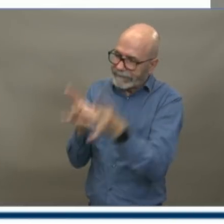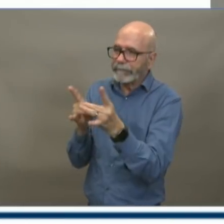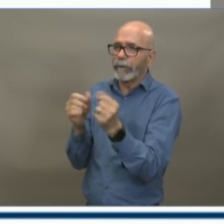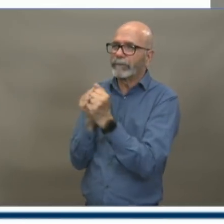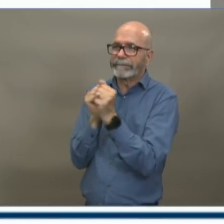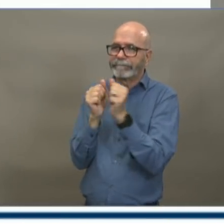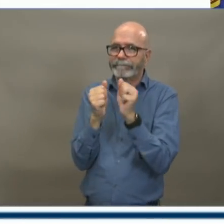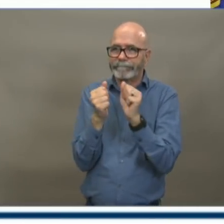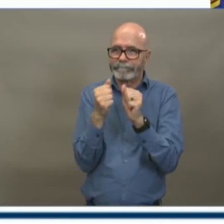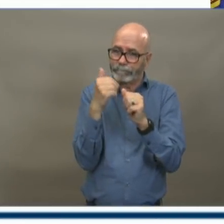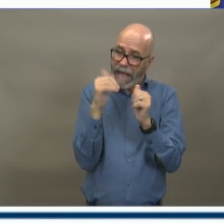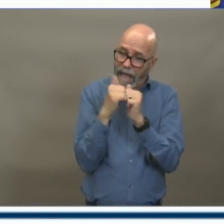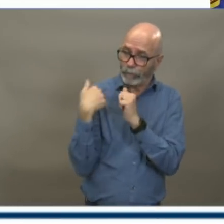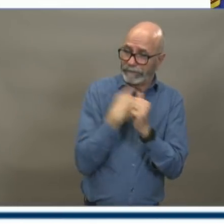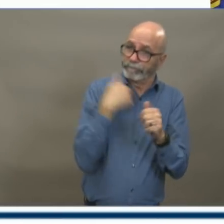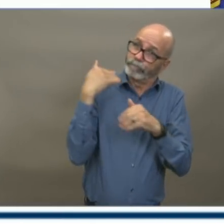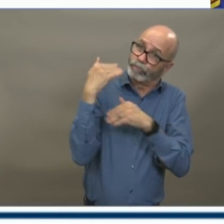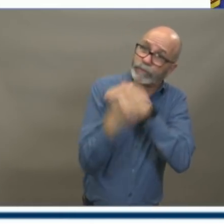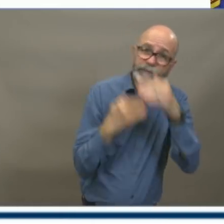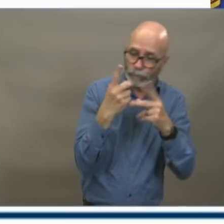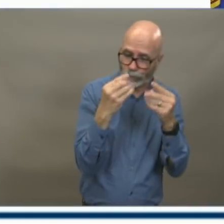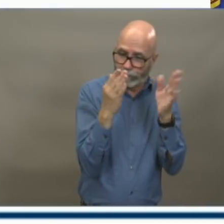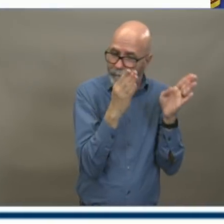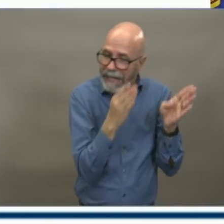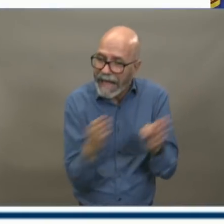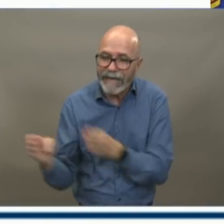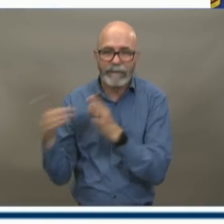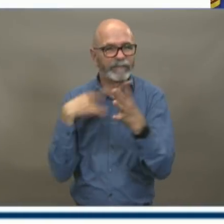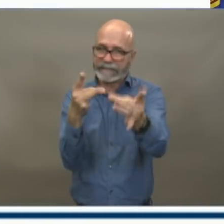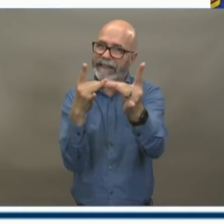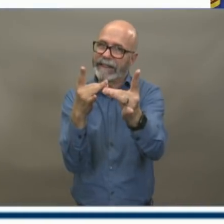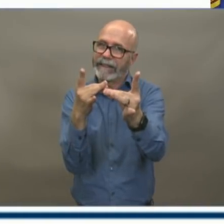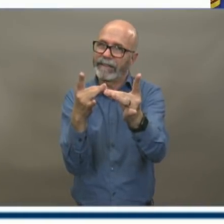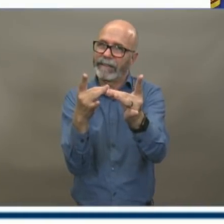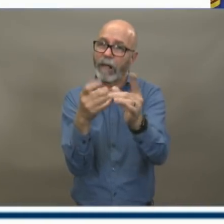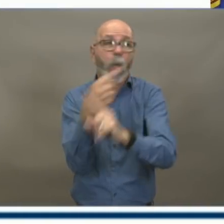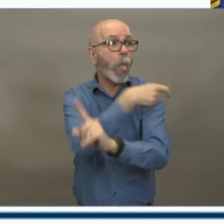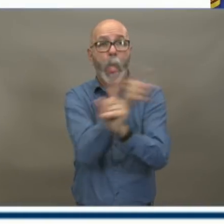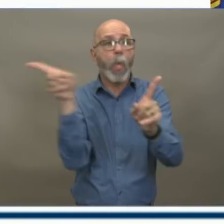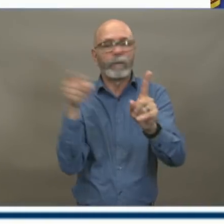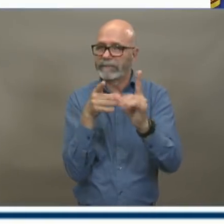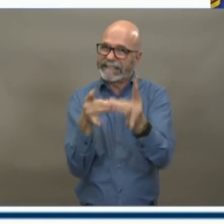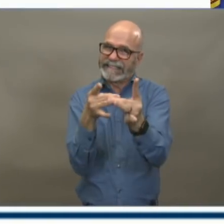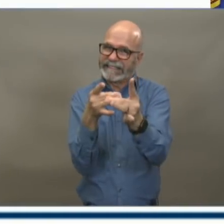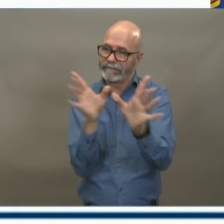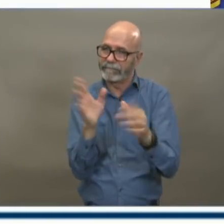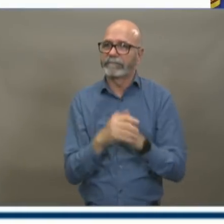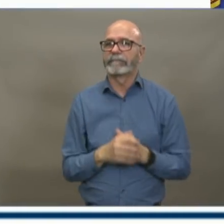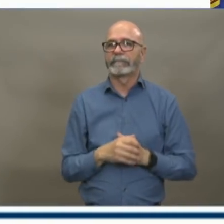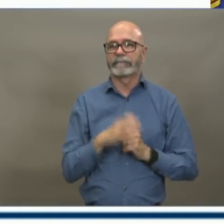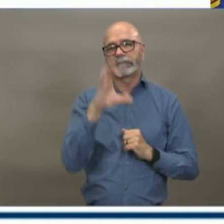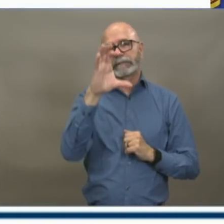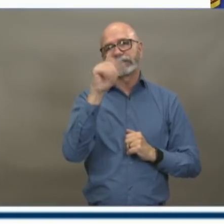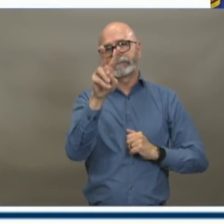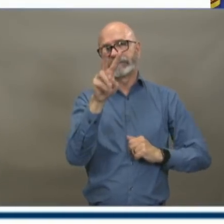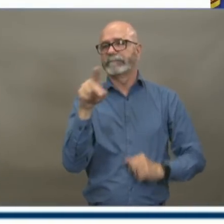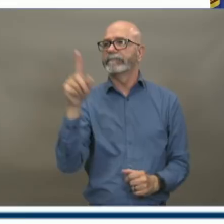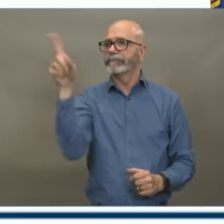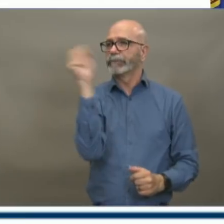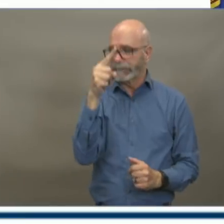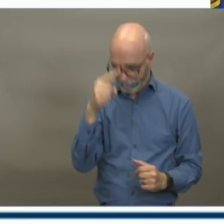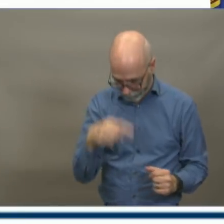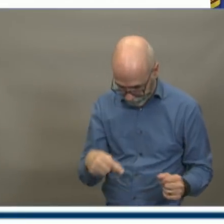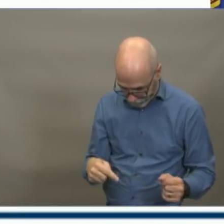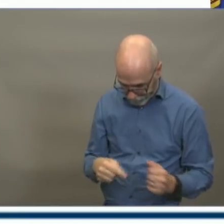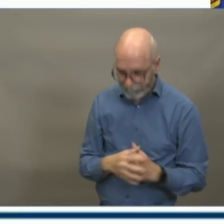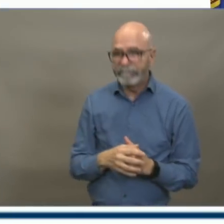schedule. Next, we'll go to Sarah Plowman from CTV. Go ahead, Sarah. Hi, thanks for taking my question. I